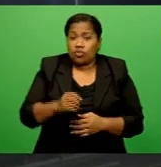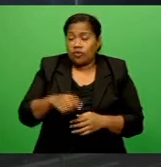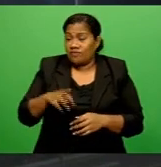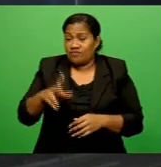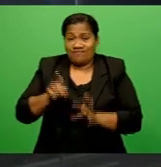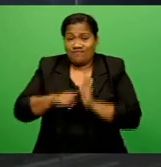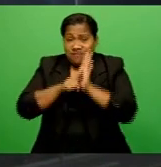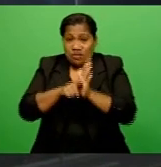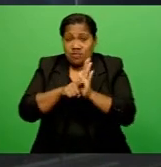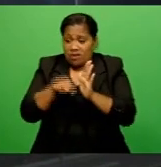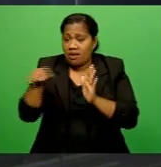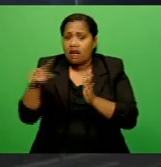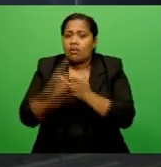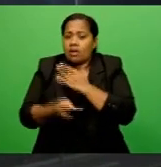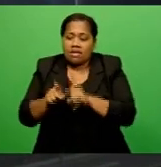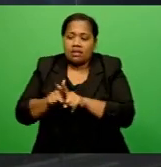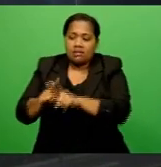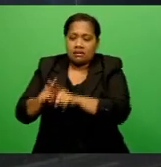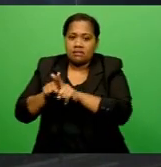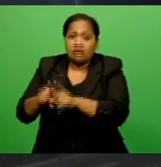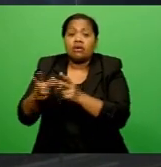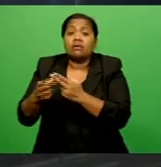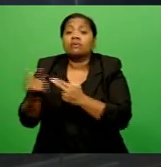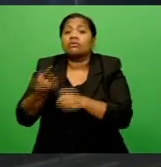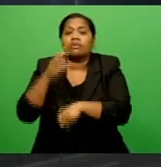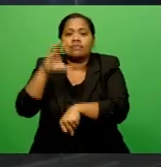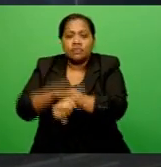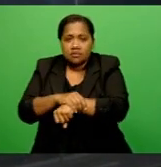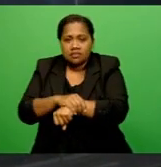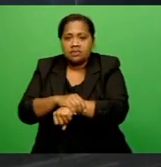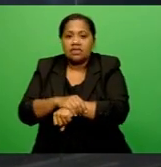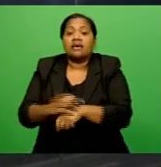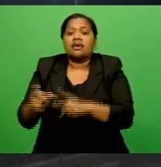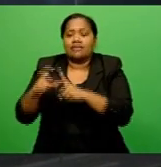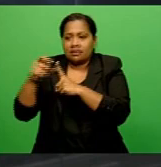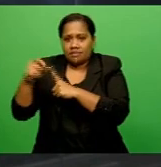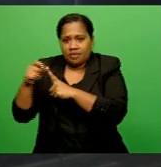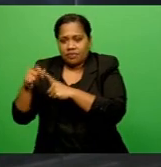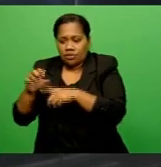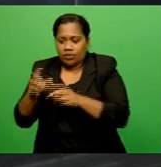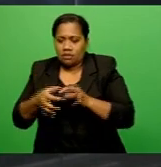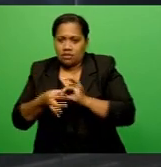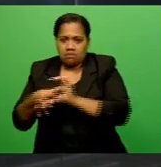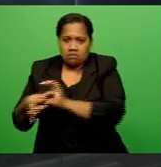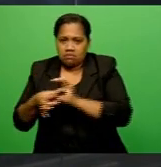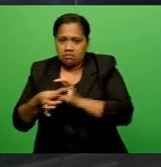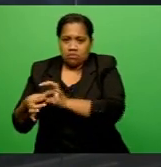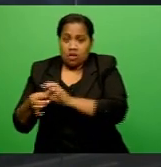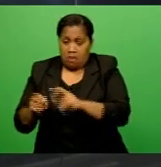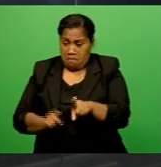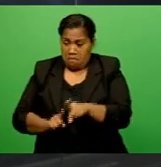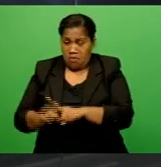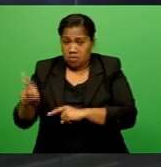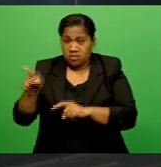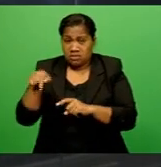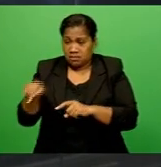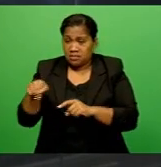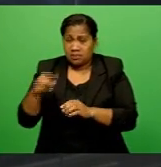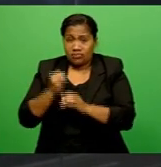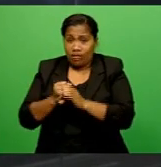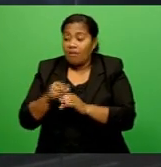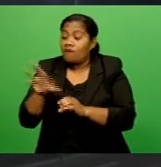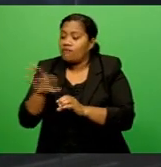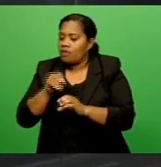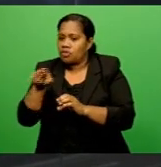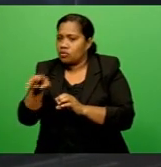very closely with the Fiji Police Force and also the DPP, as majority of these cases are referred to from these 2 institutions. They're